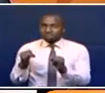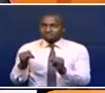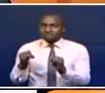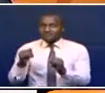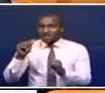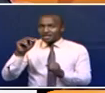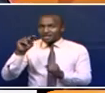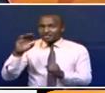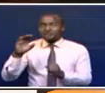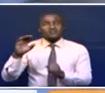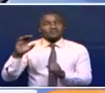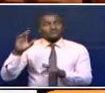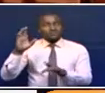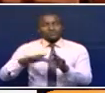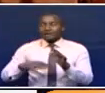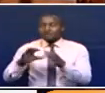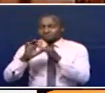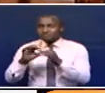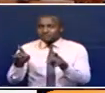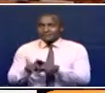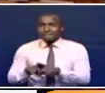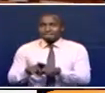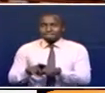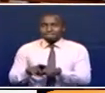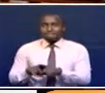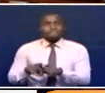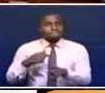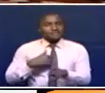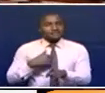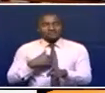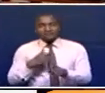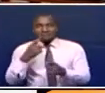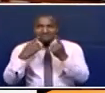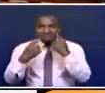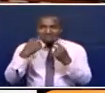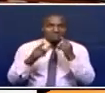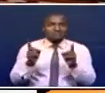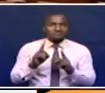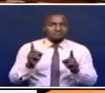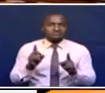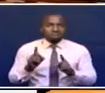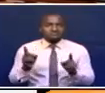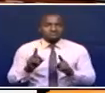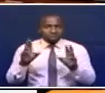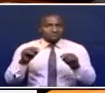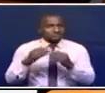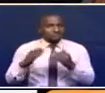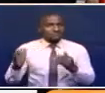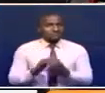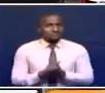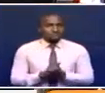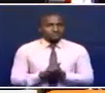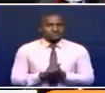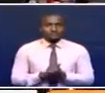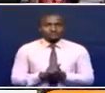ANC. So we cannot rely on that. And I'm not the type to cry baby. No. It's time to move on. Well, before we